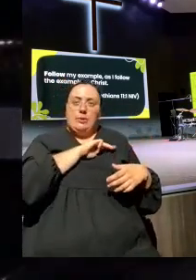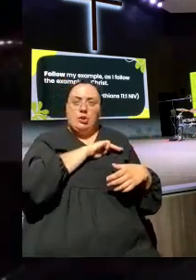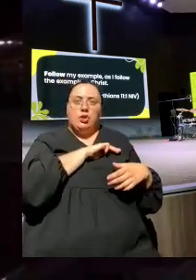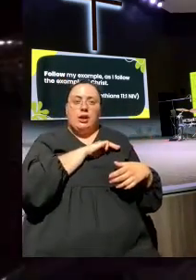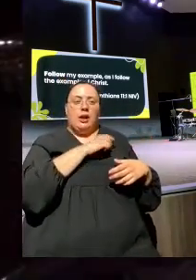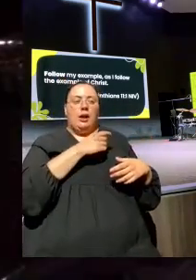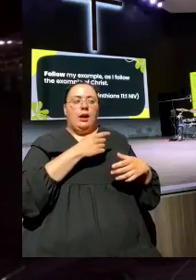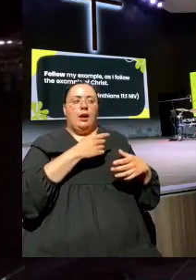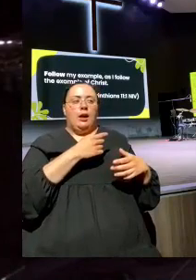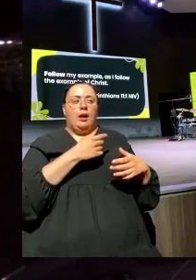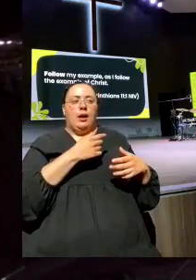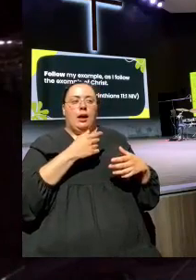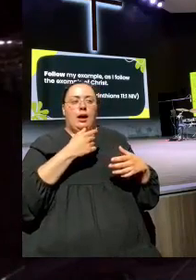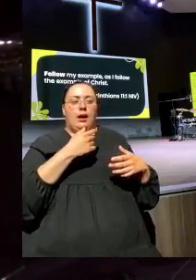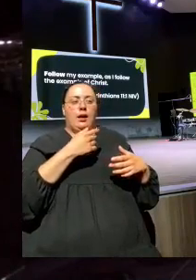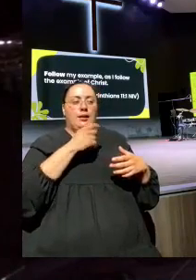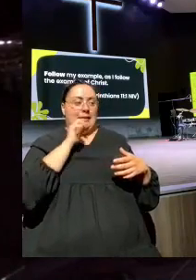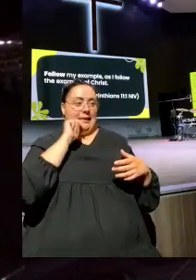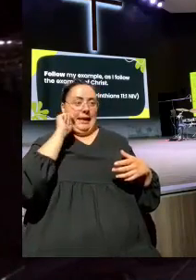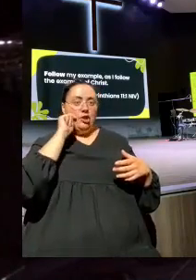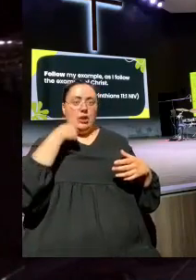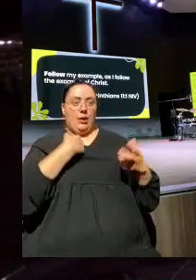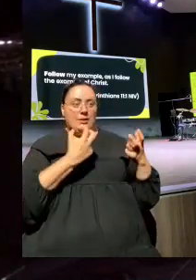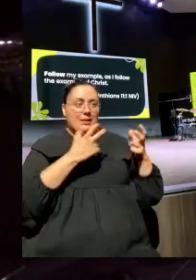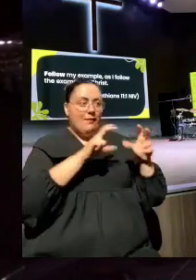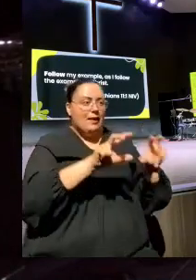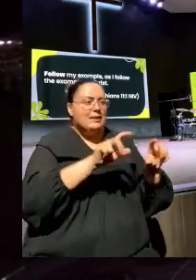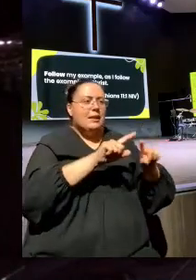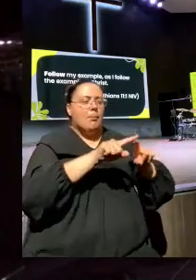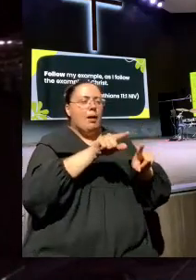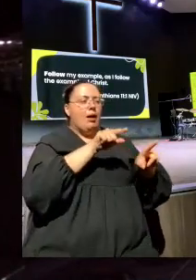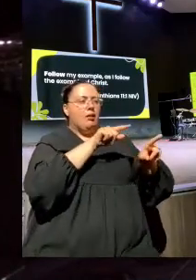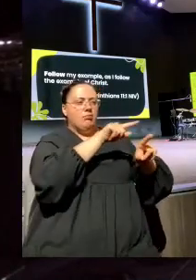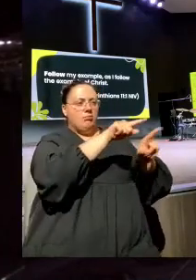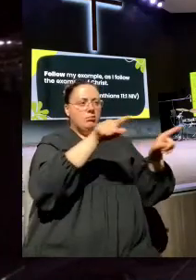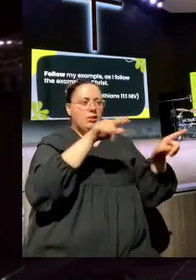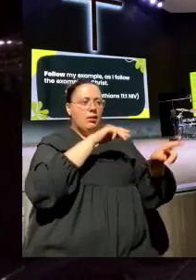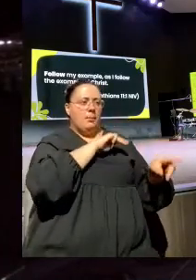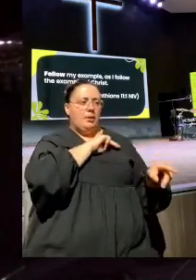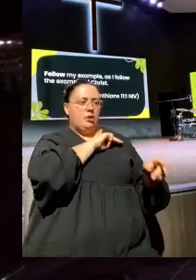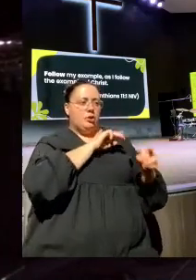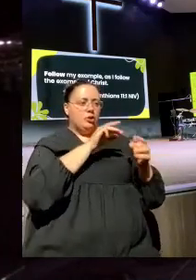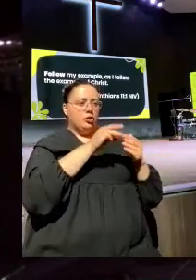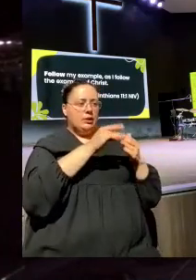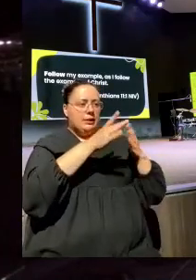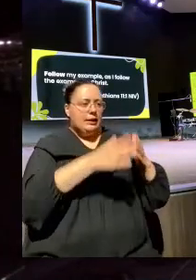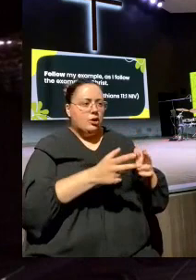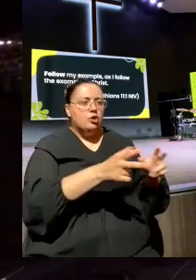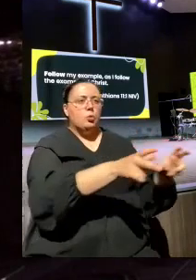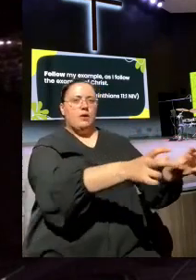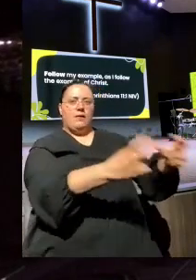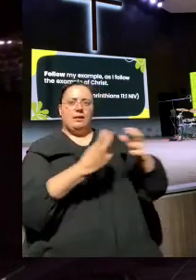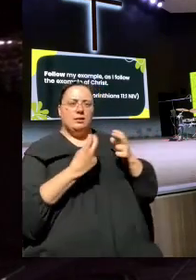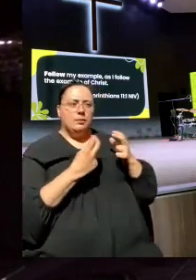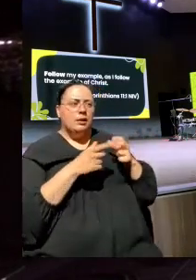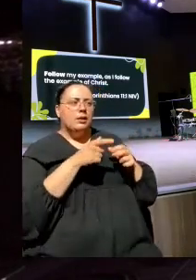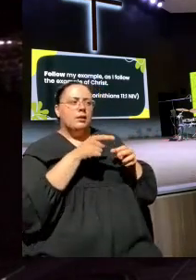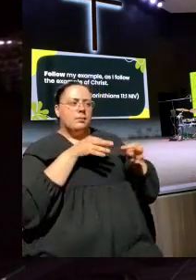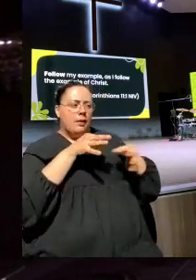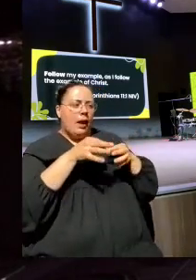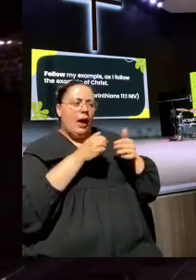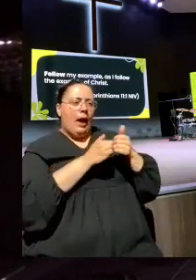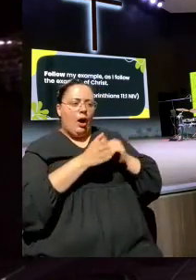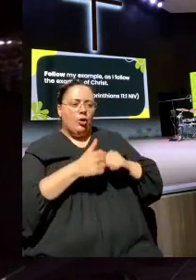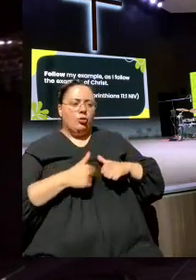investing into another generation while also learning from those around me and how they live life. And I find